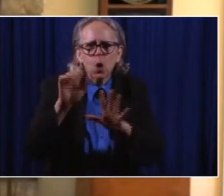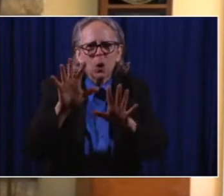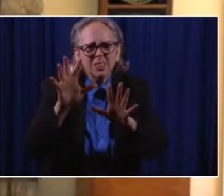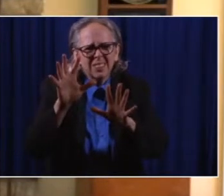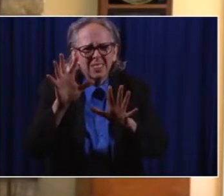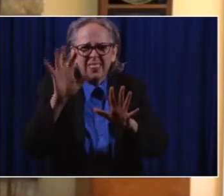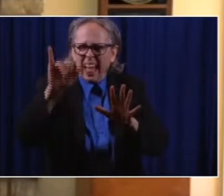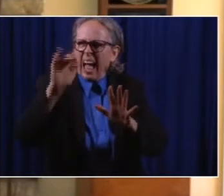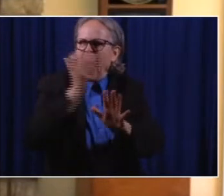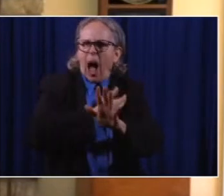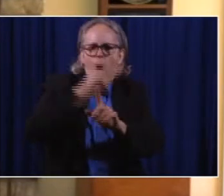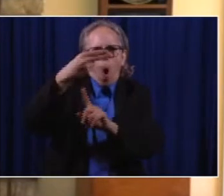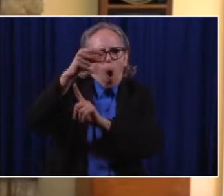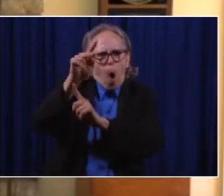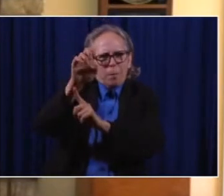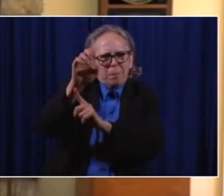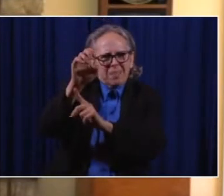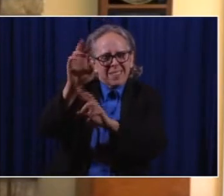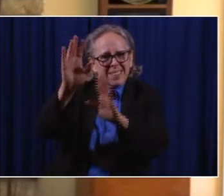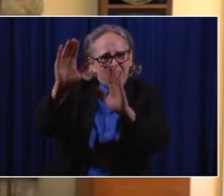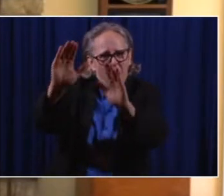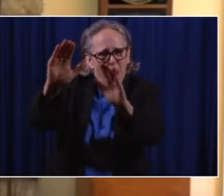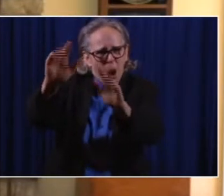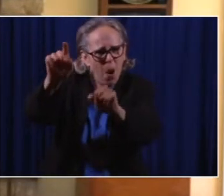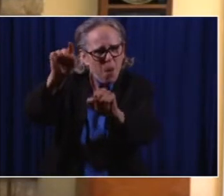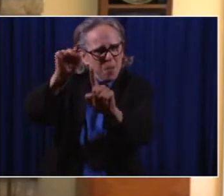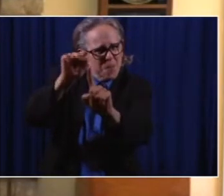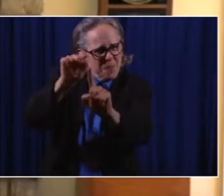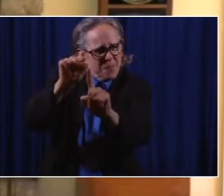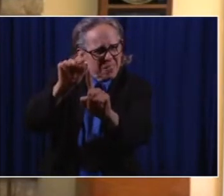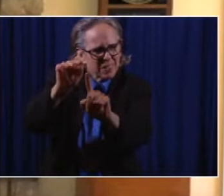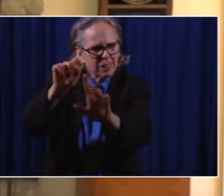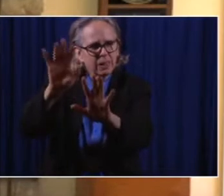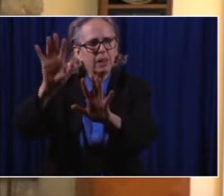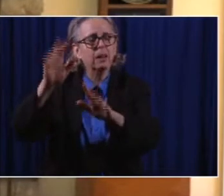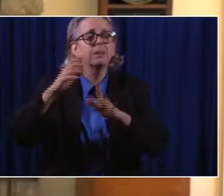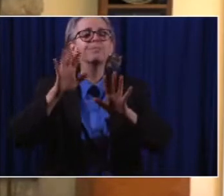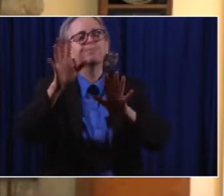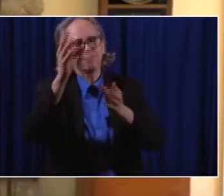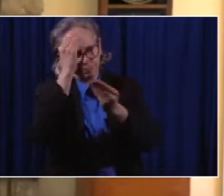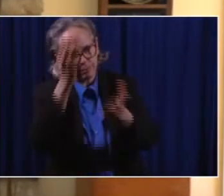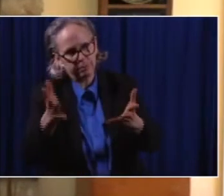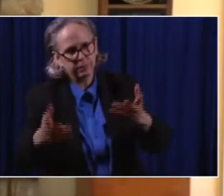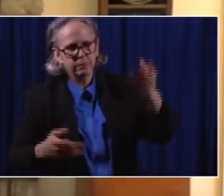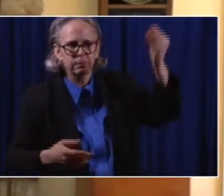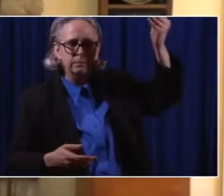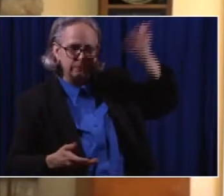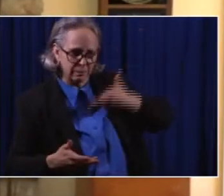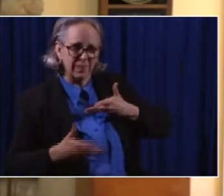Here's what we've been told. We've been told that the first batch will be 30,000.